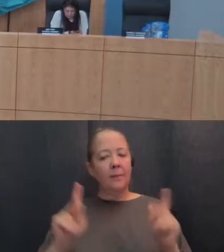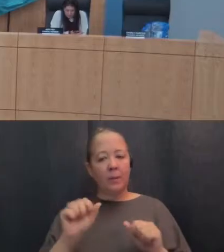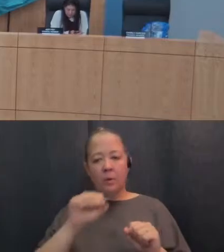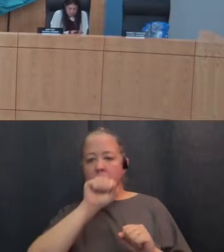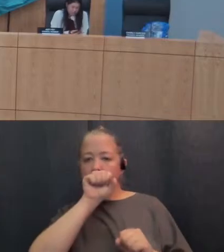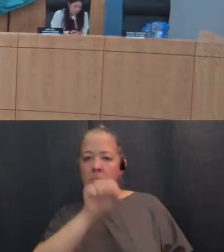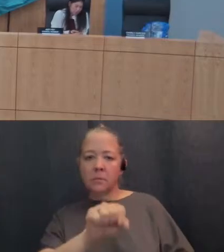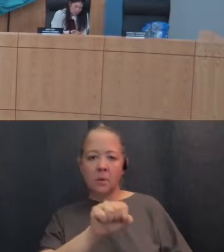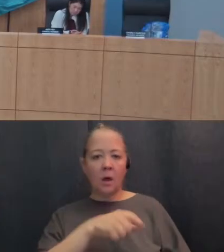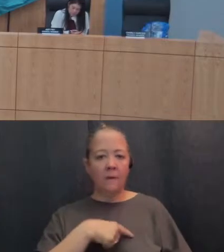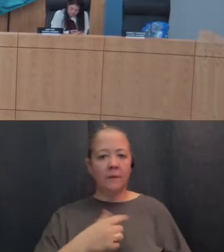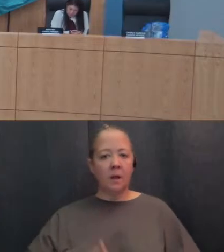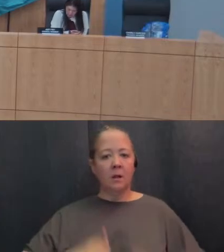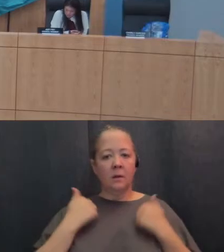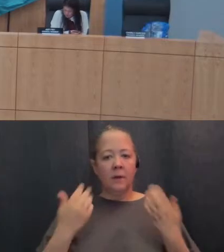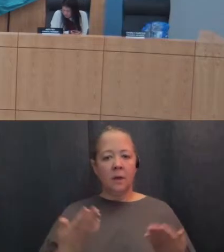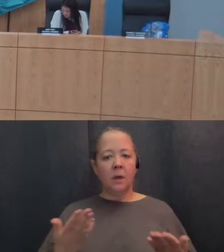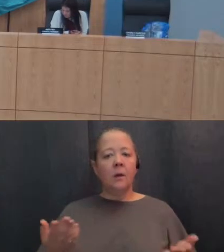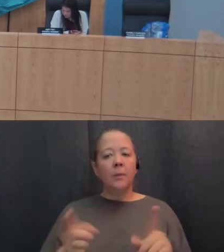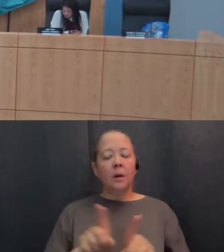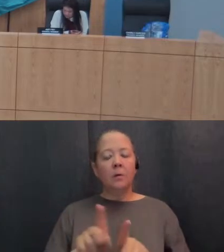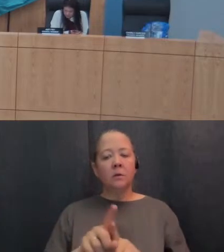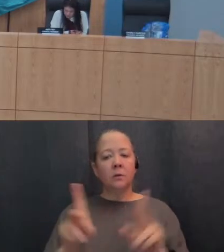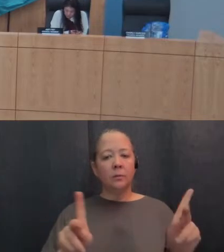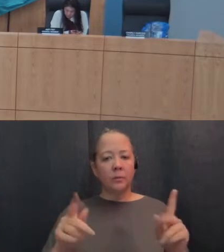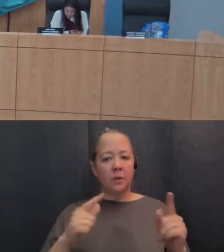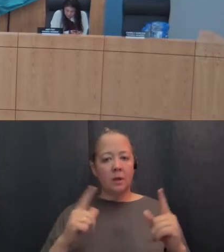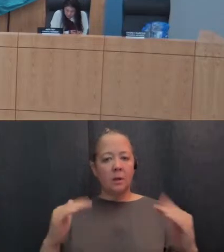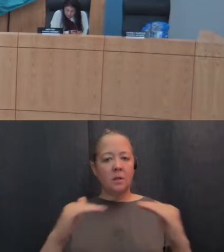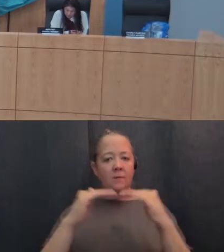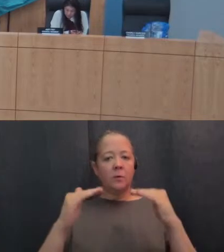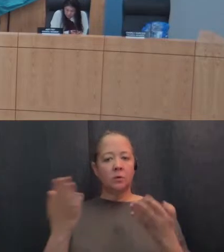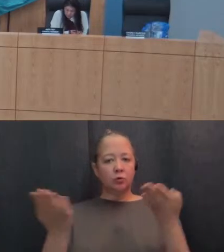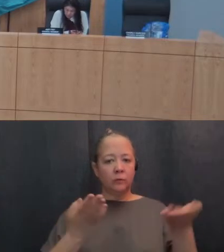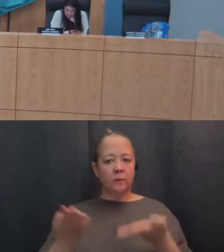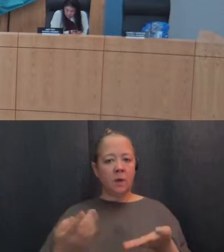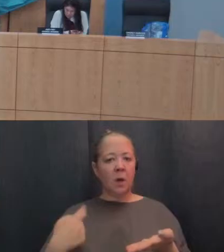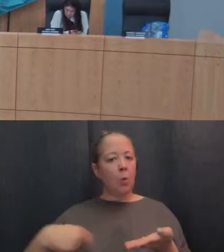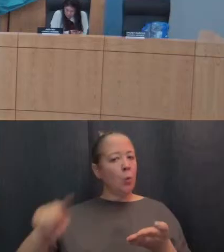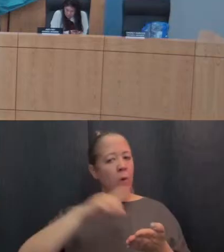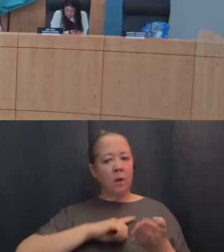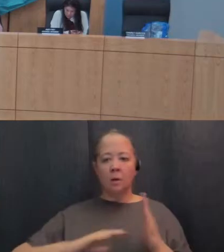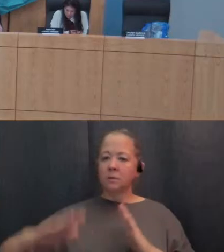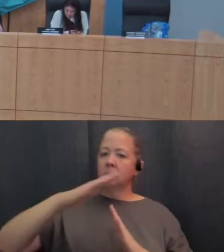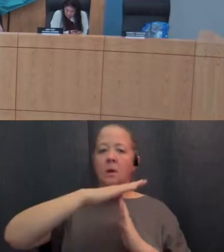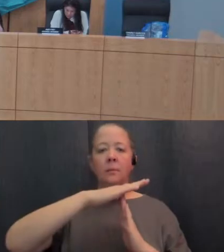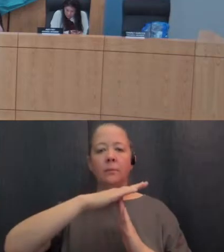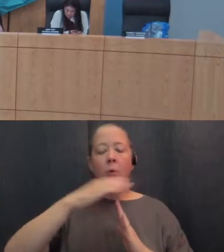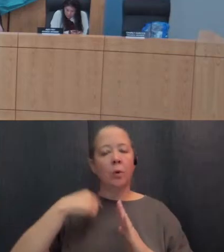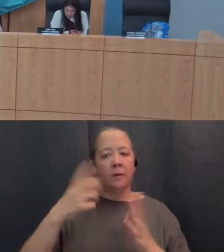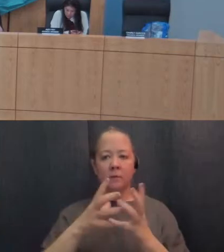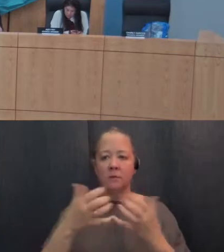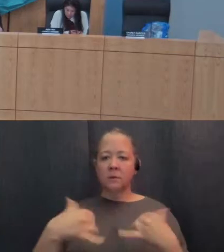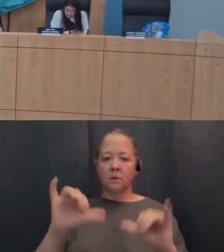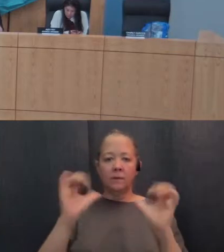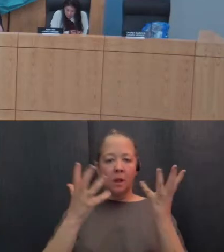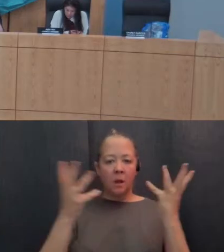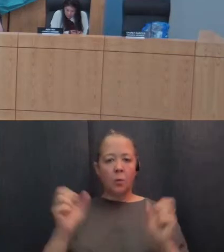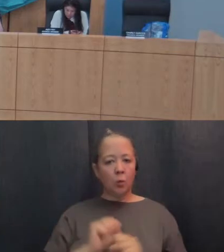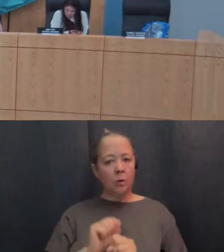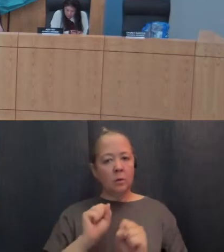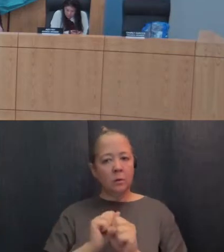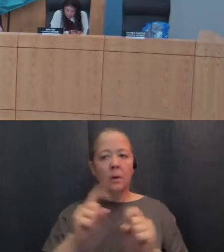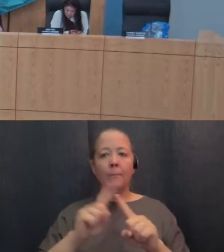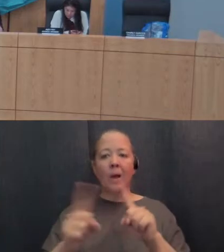of services that our town provides. We are top notch. We have a lot of work to do, but in